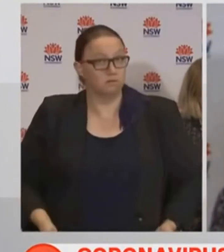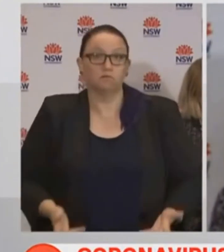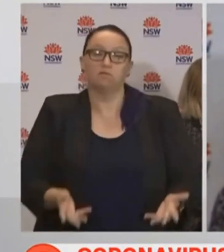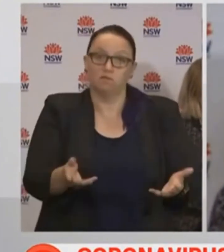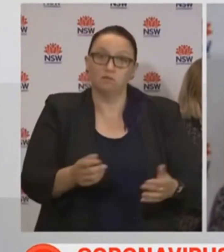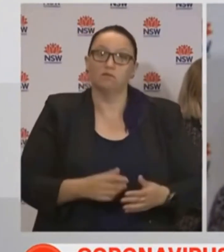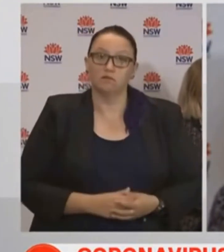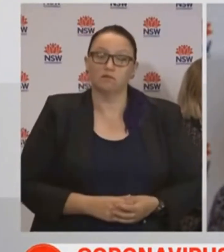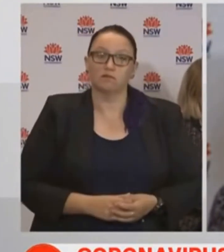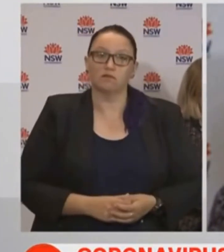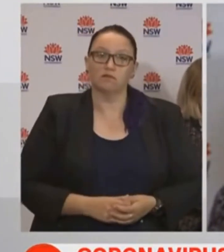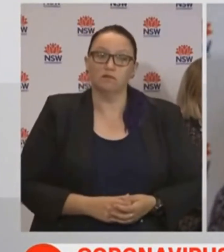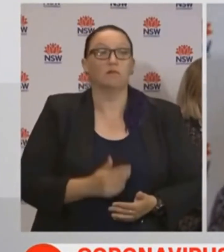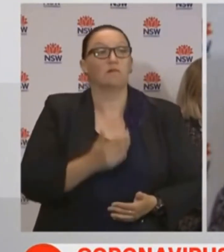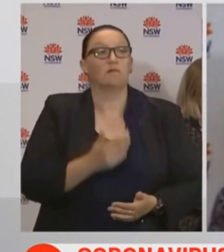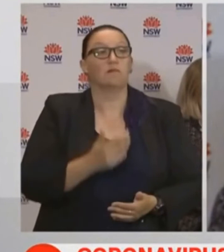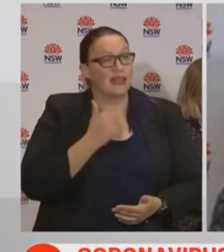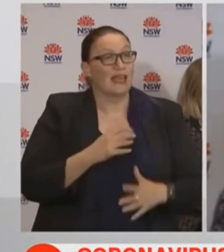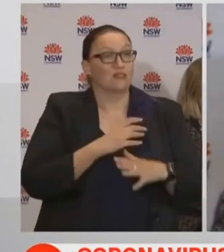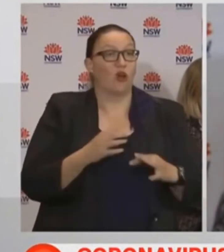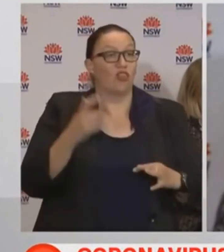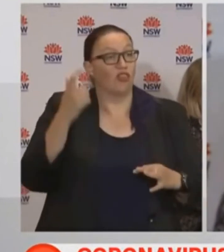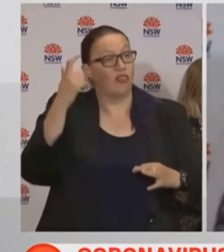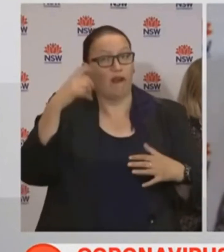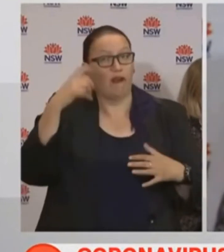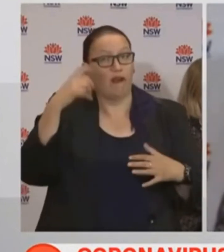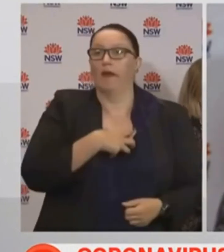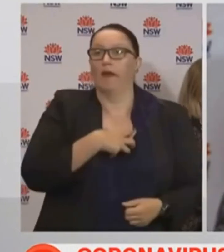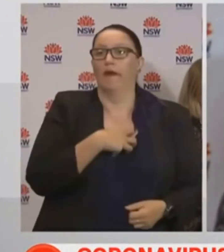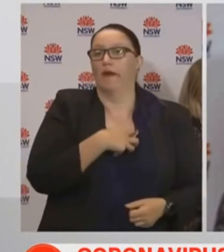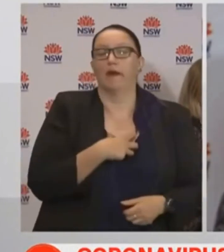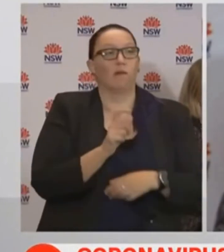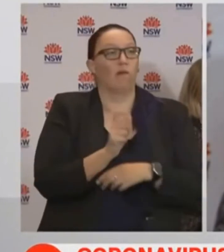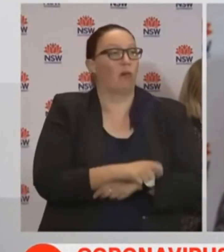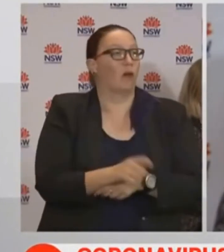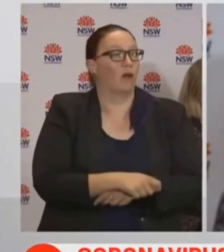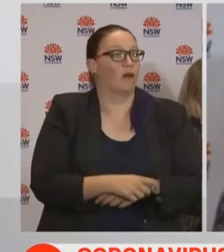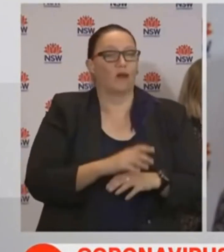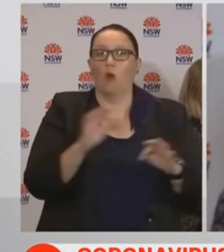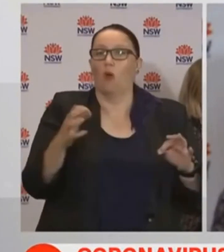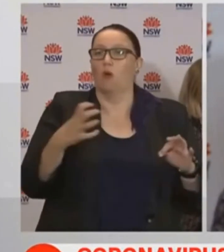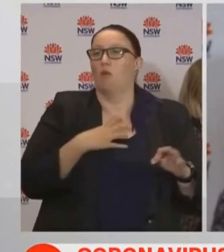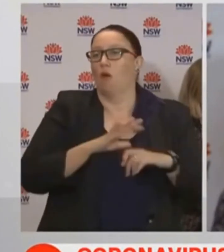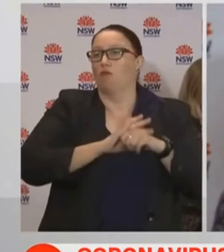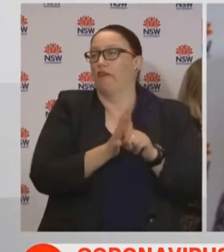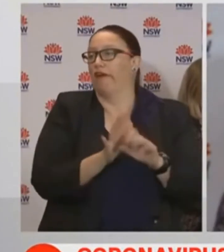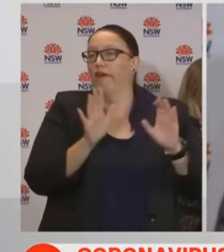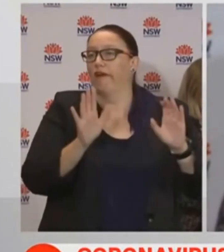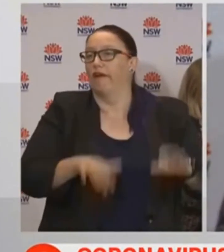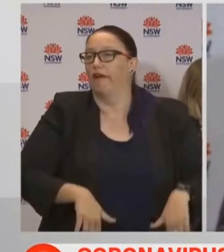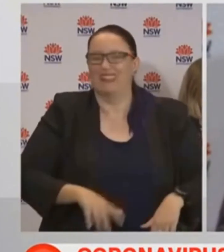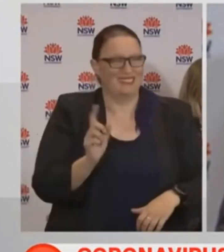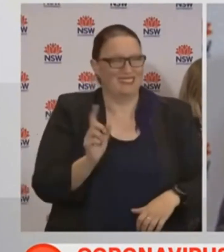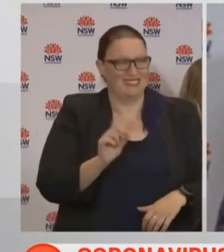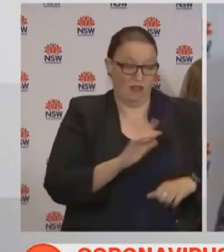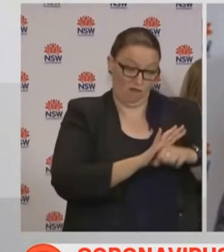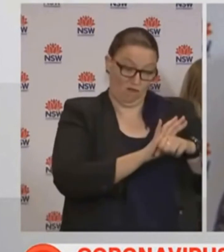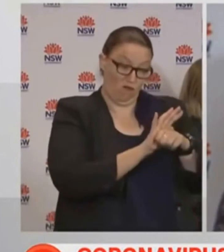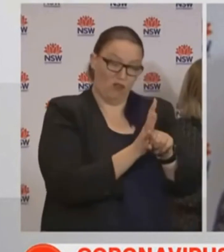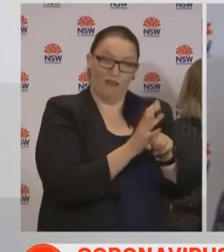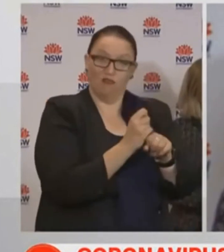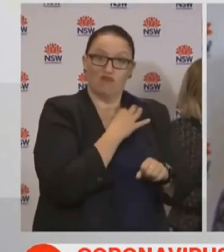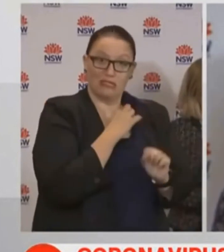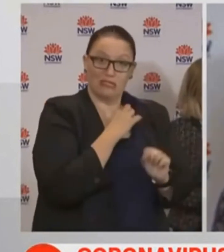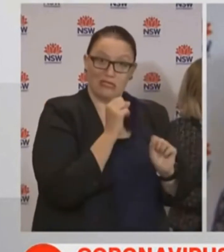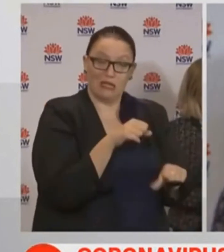forget, we don't let our guard down, we don't get complacent, because complacency, as I've said, is as big an enemy as the virus is itself.